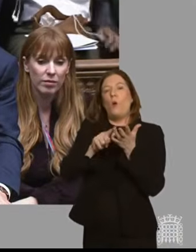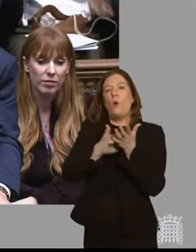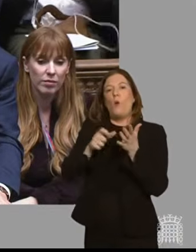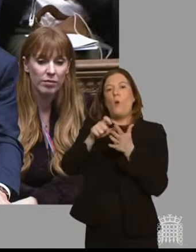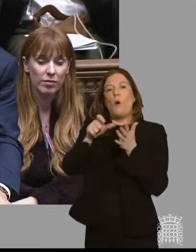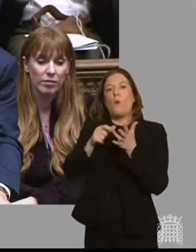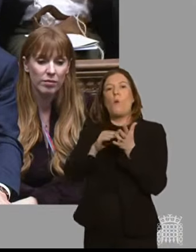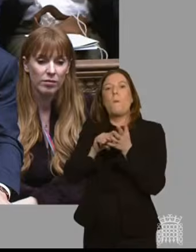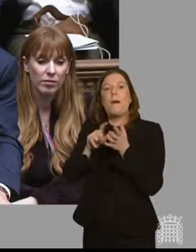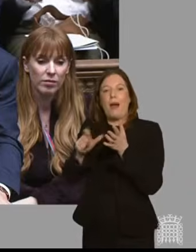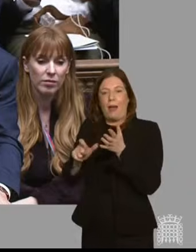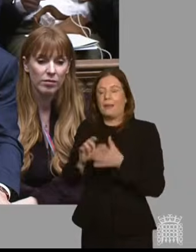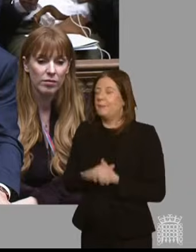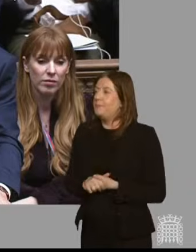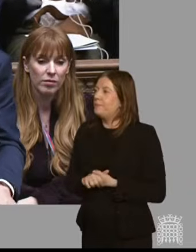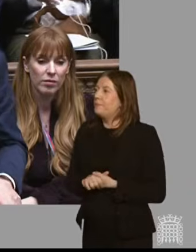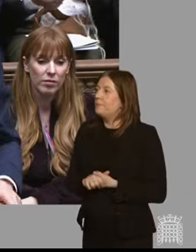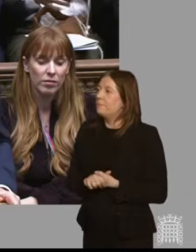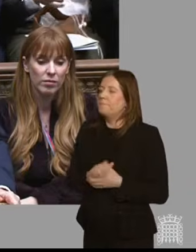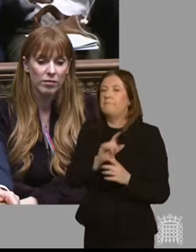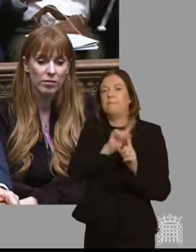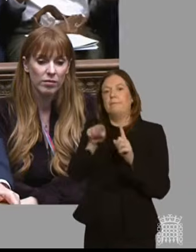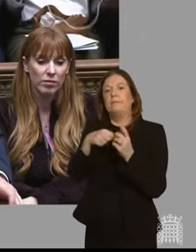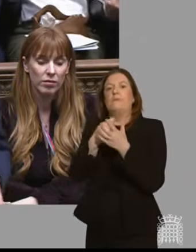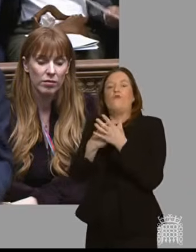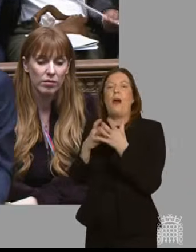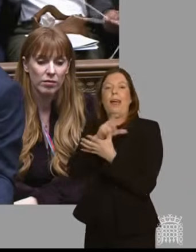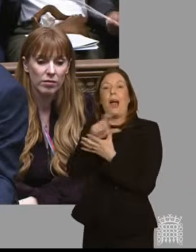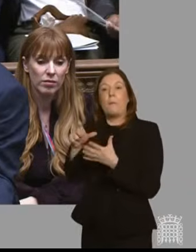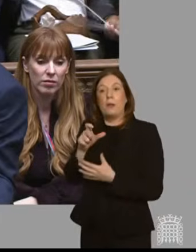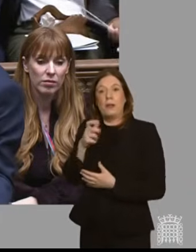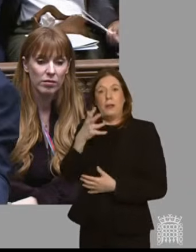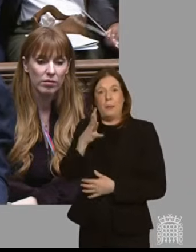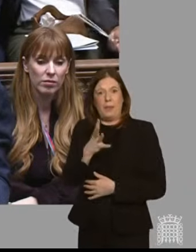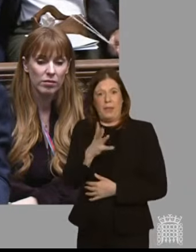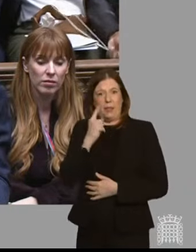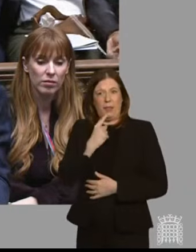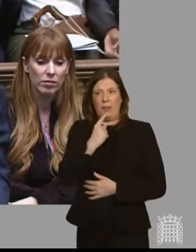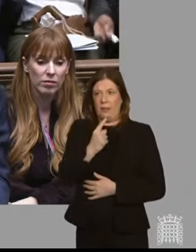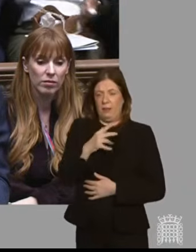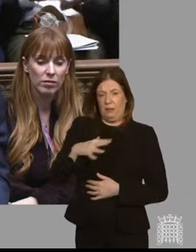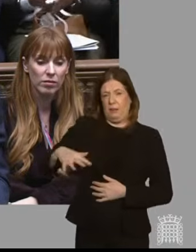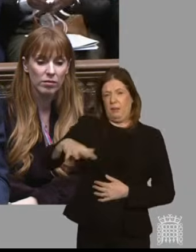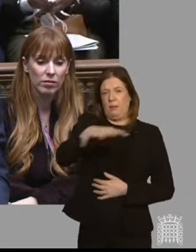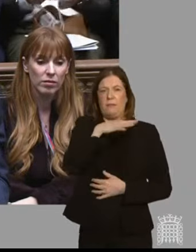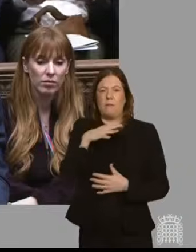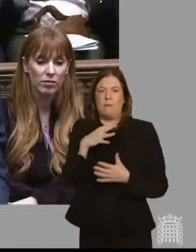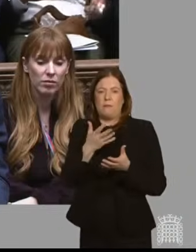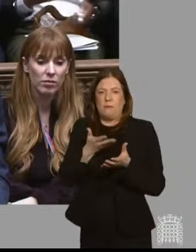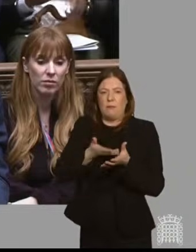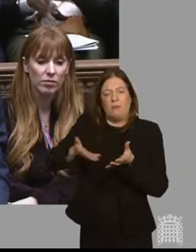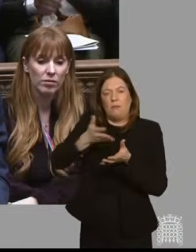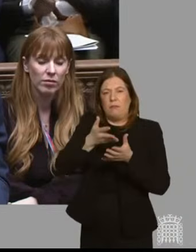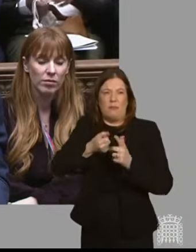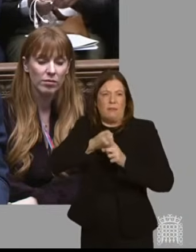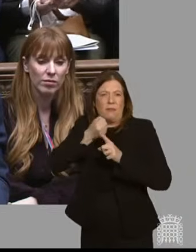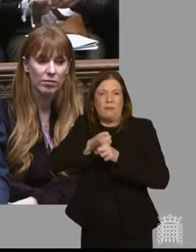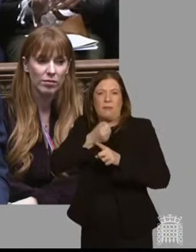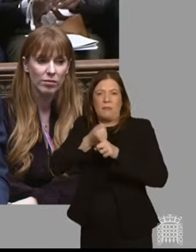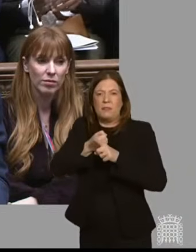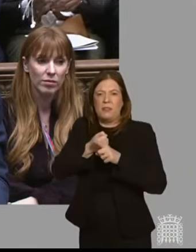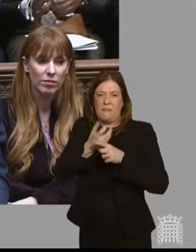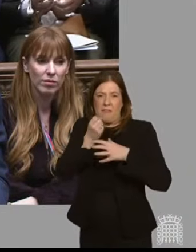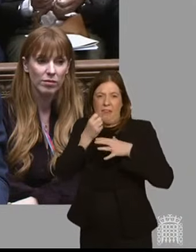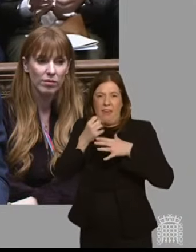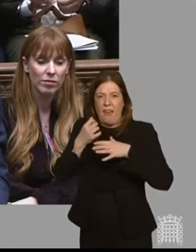Britain is run by a shadowy cabal made up of activists, the deep state and, most chillingly of all, the